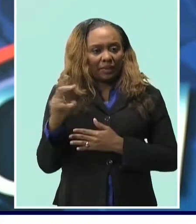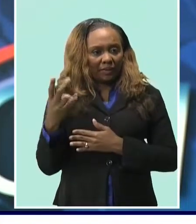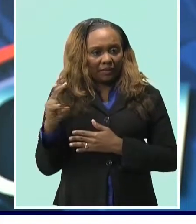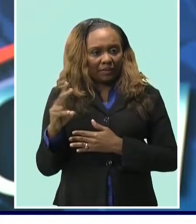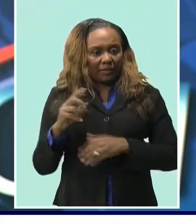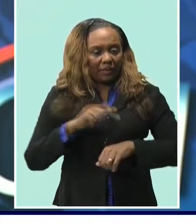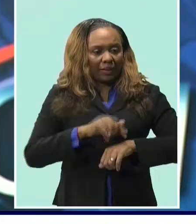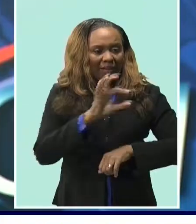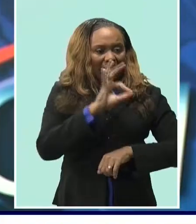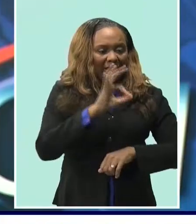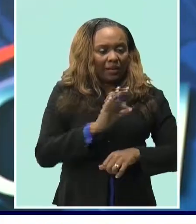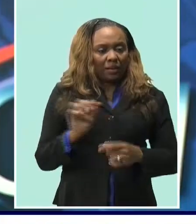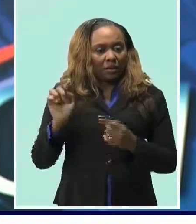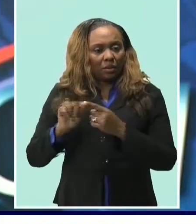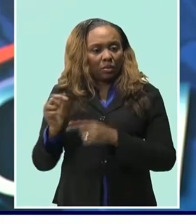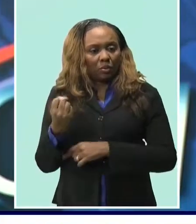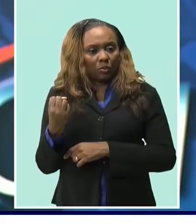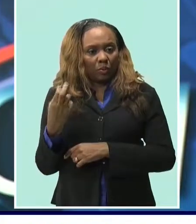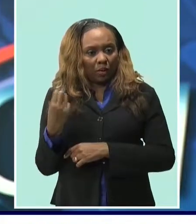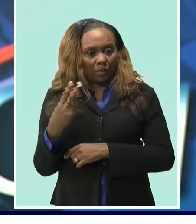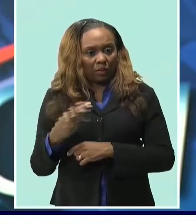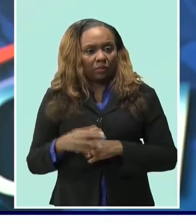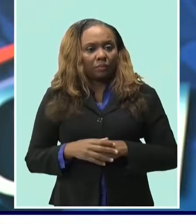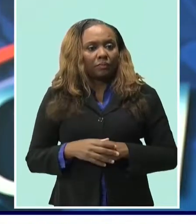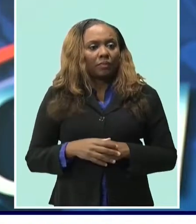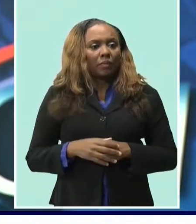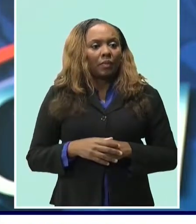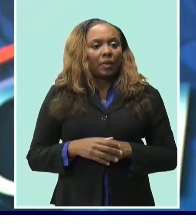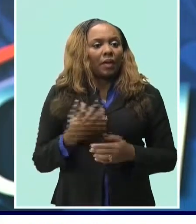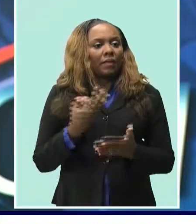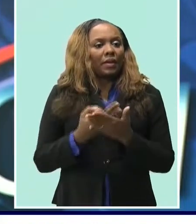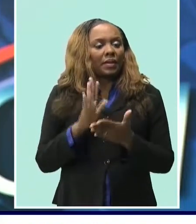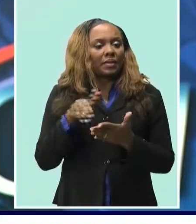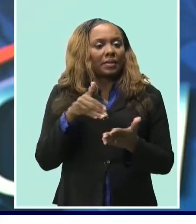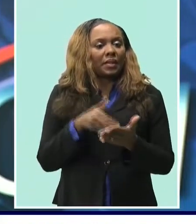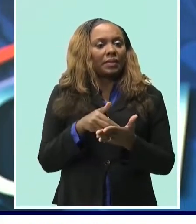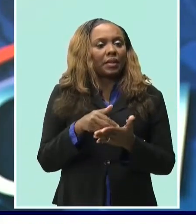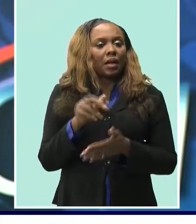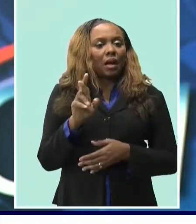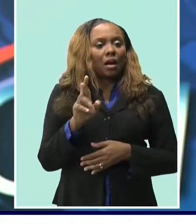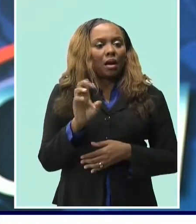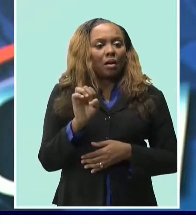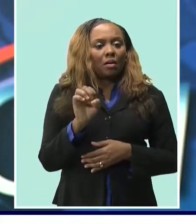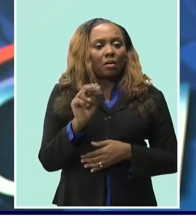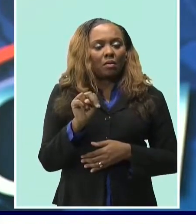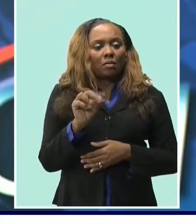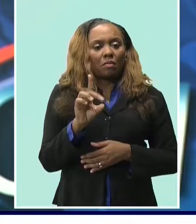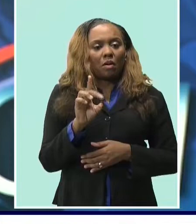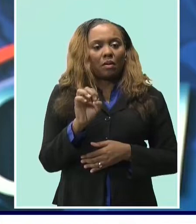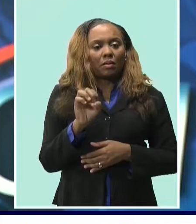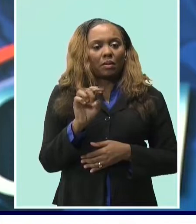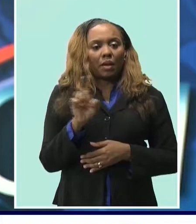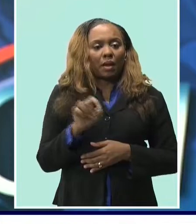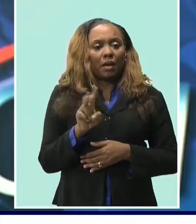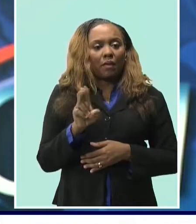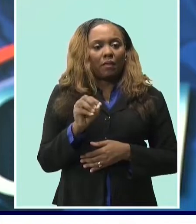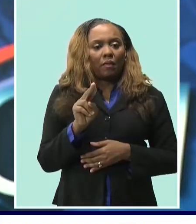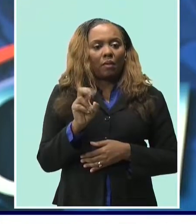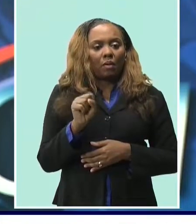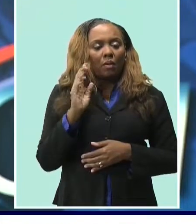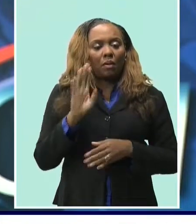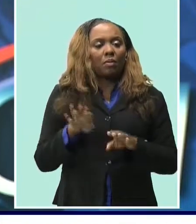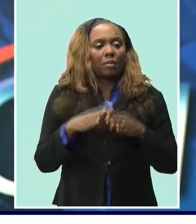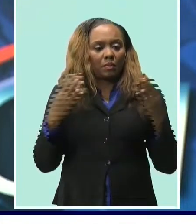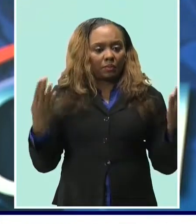per week. The Finance Centre at Rendezvous will open for the same time periods. Well, CIBC says the ATMs at these branches